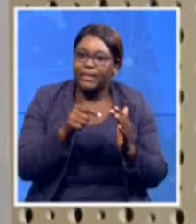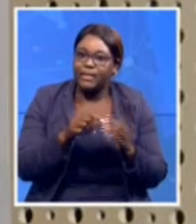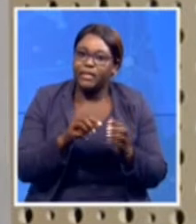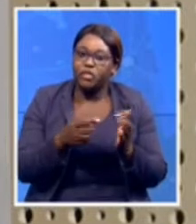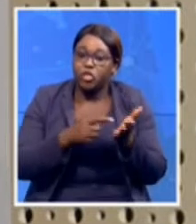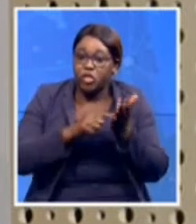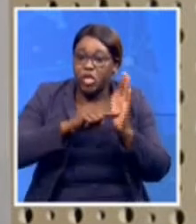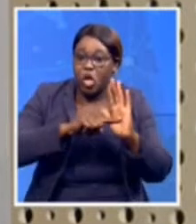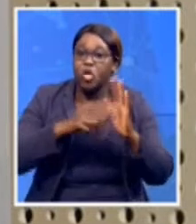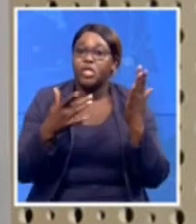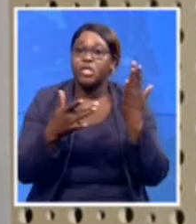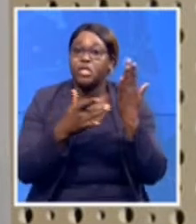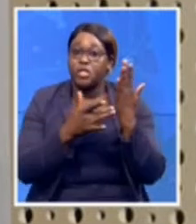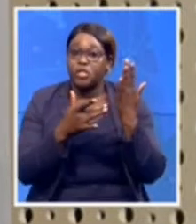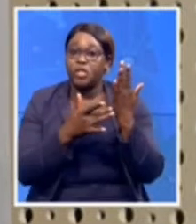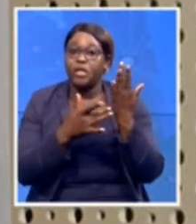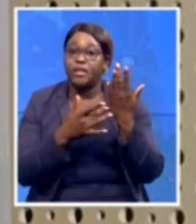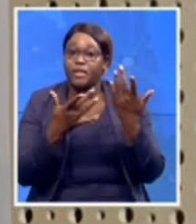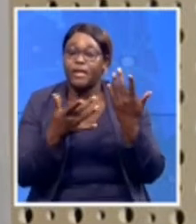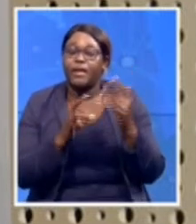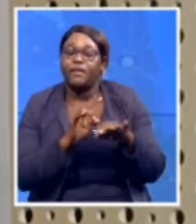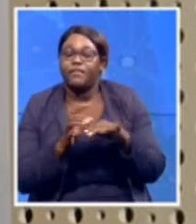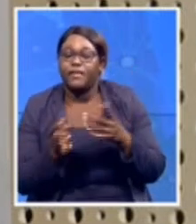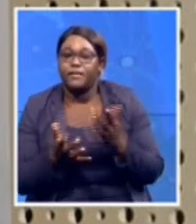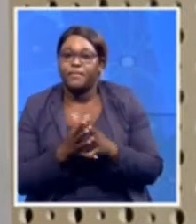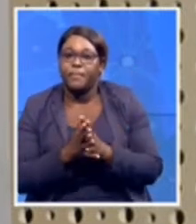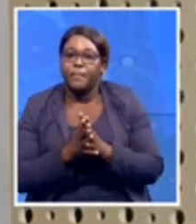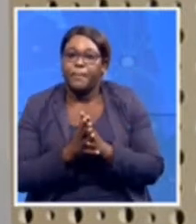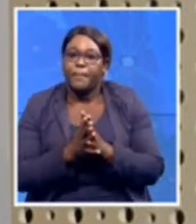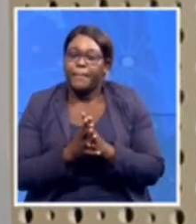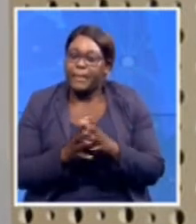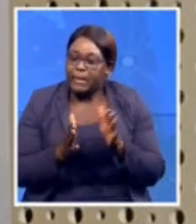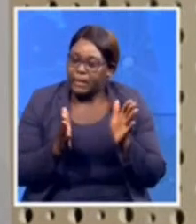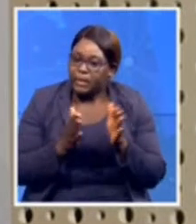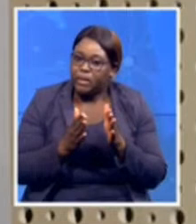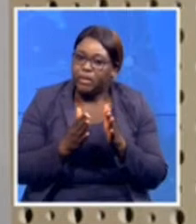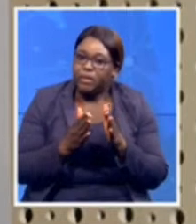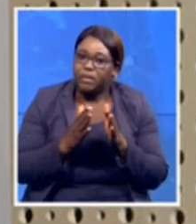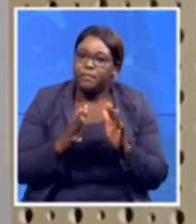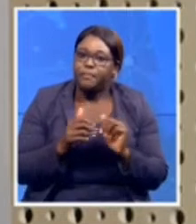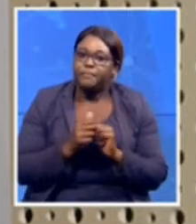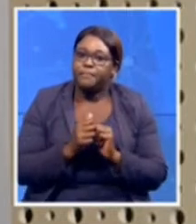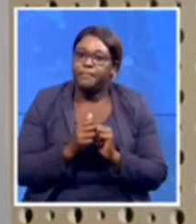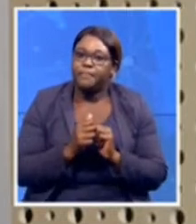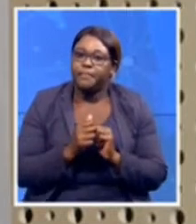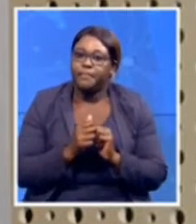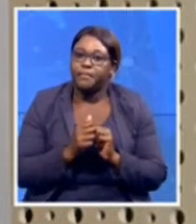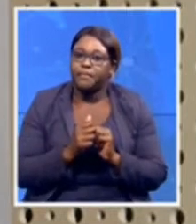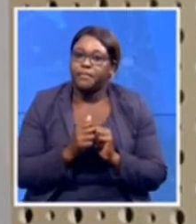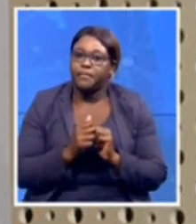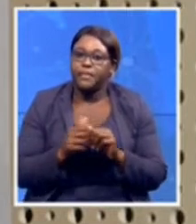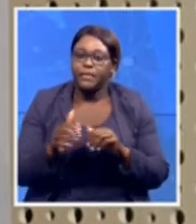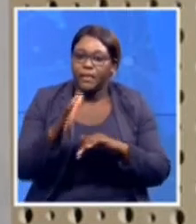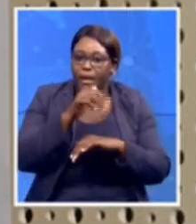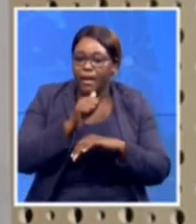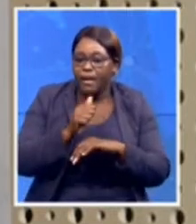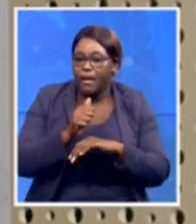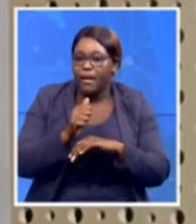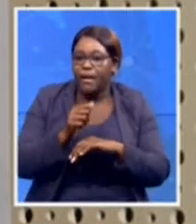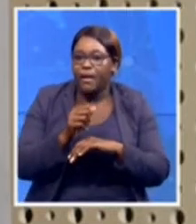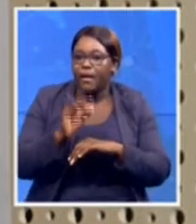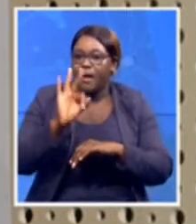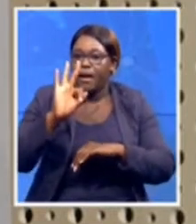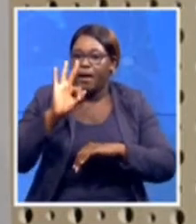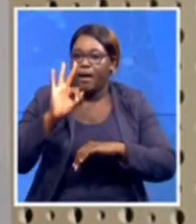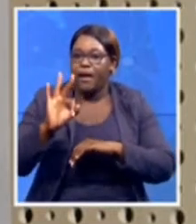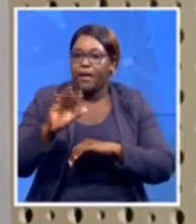advances. In short, the South African, the FPB Act modernizes our law, ladies and